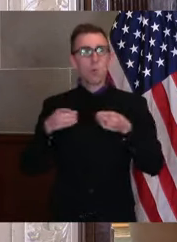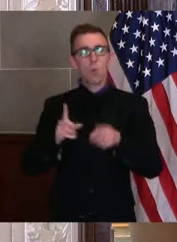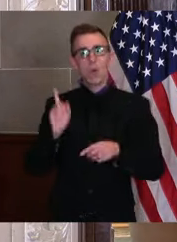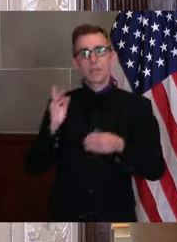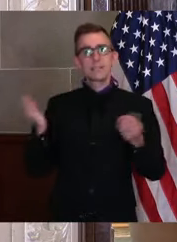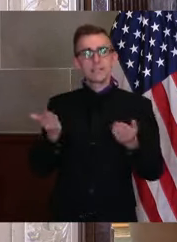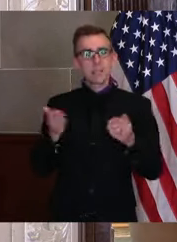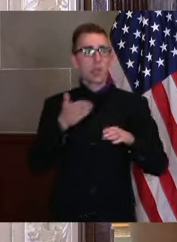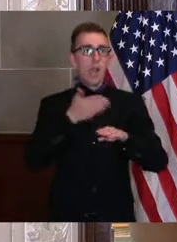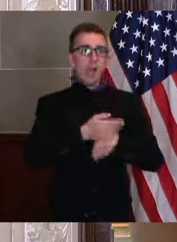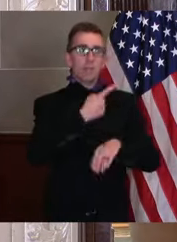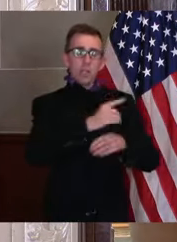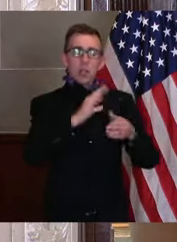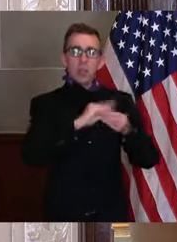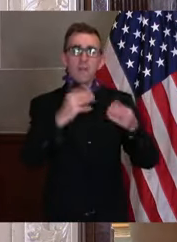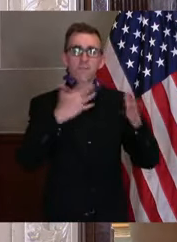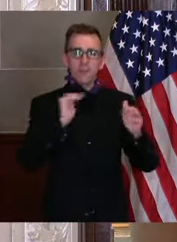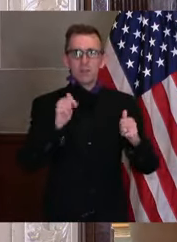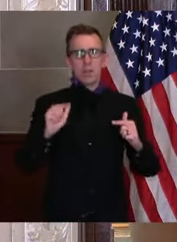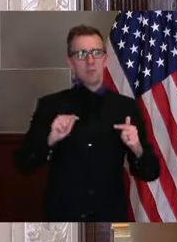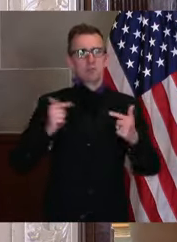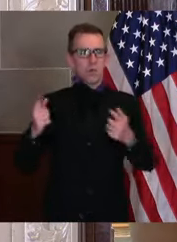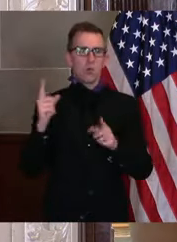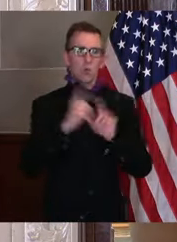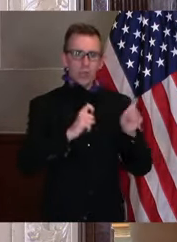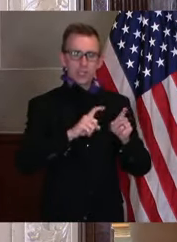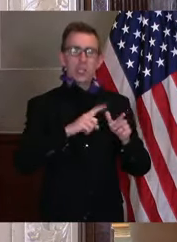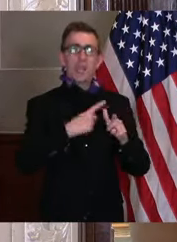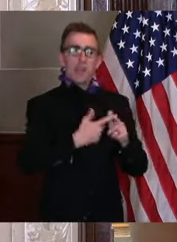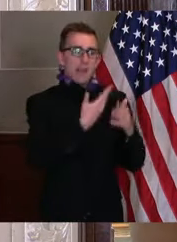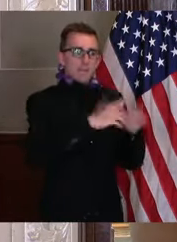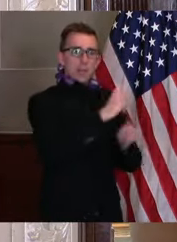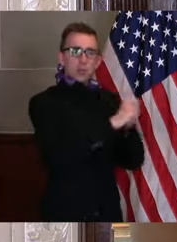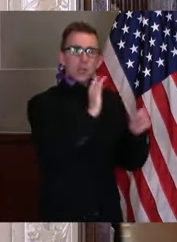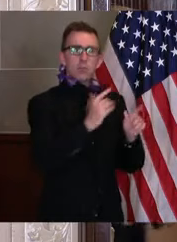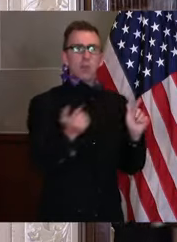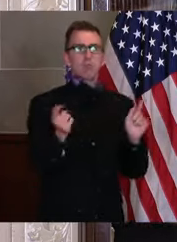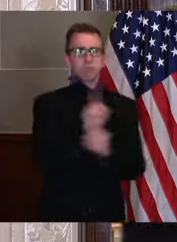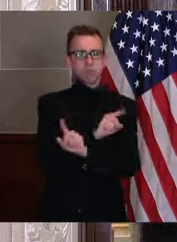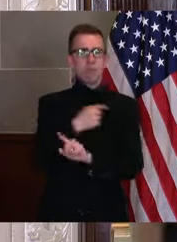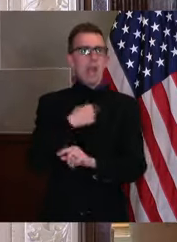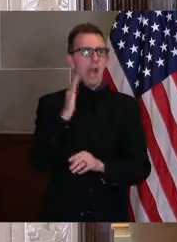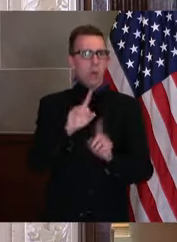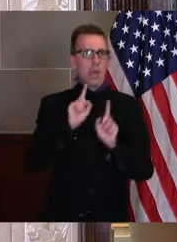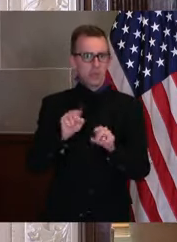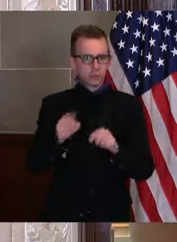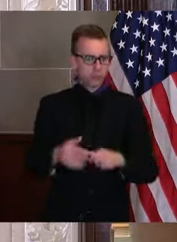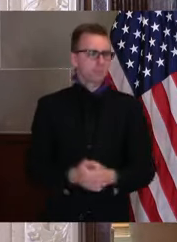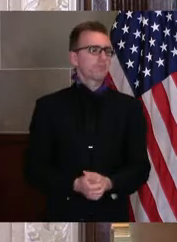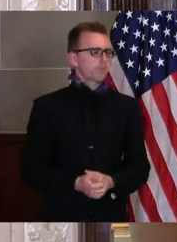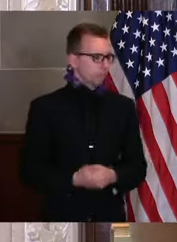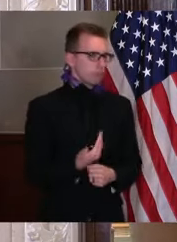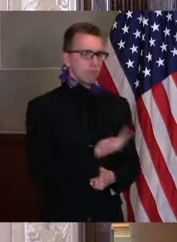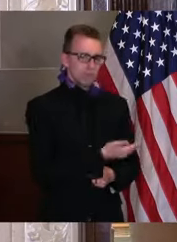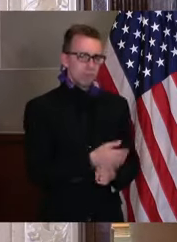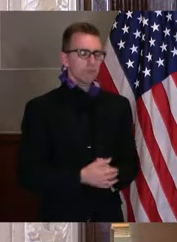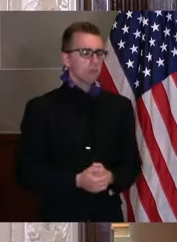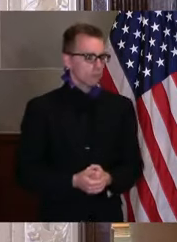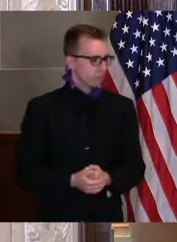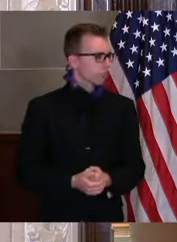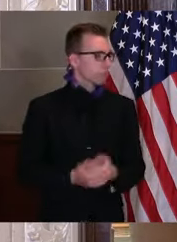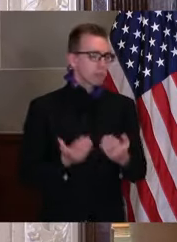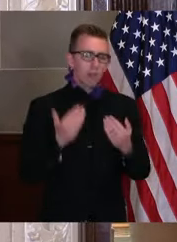want to go ahead and ask questions when he finishes up, ask questions to him, and then I'll be back to answer questions. Dr. Williams? Thank you, Governor. And just to